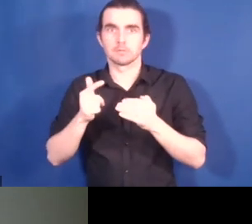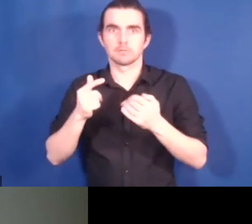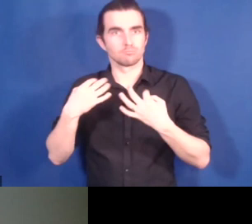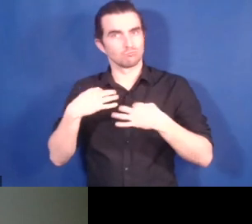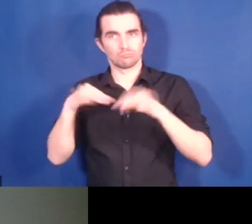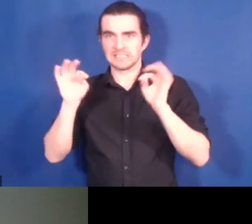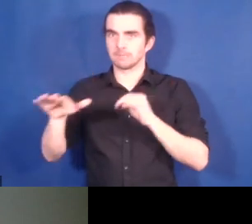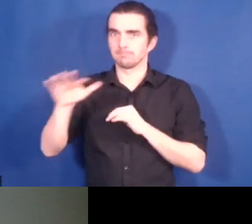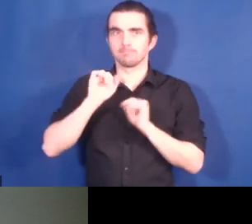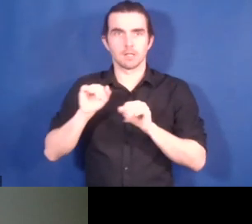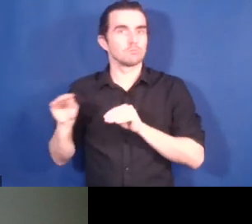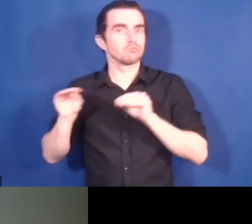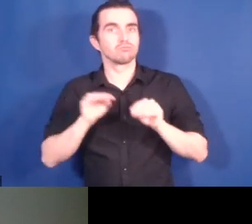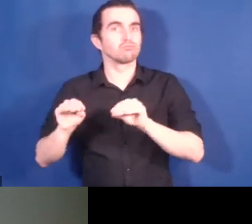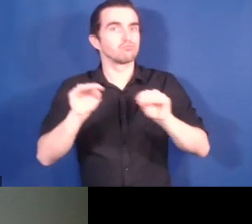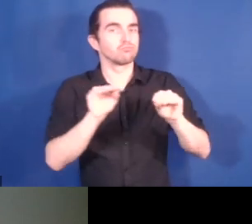Caldo on